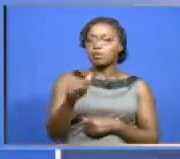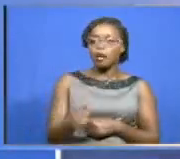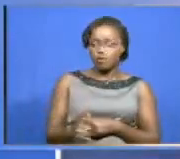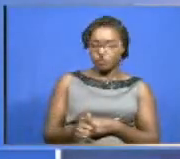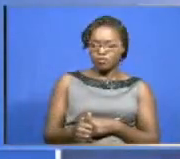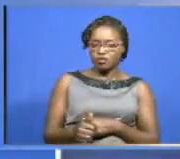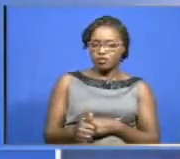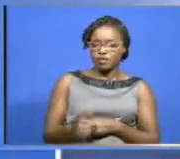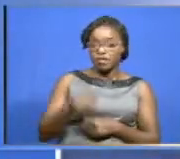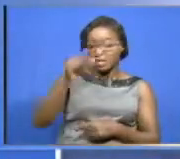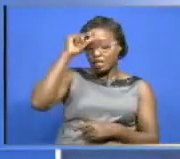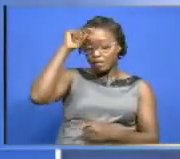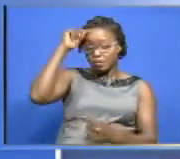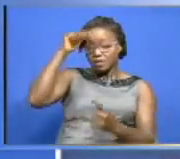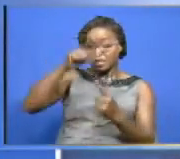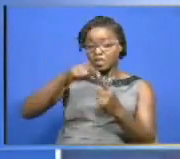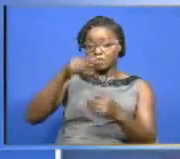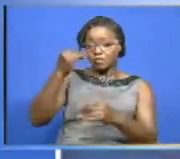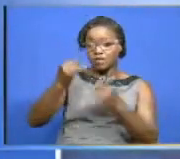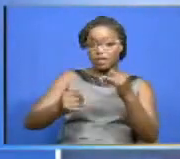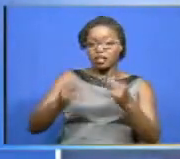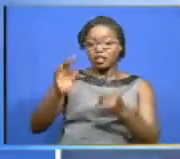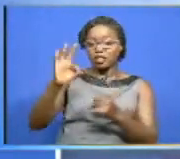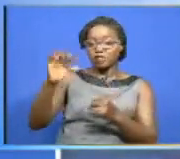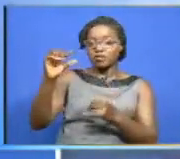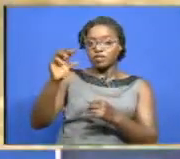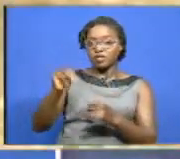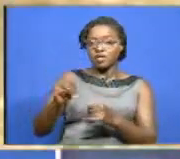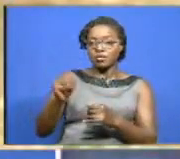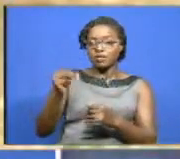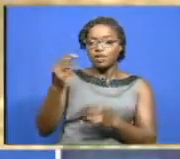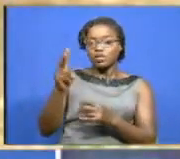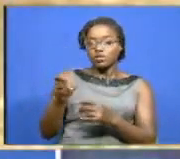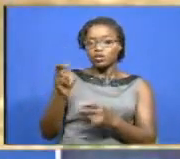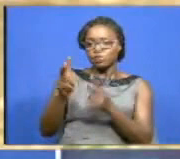government aims at ending FGM by the year 2022.